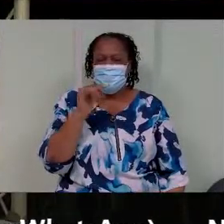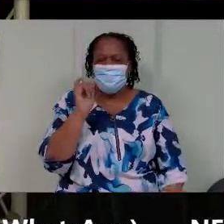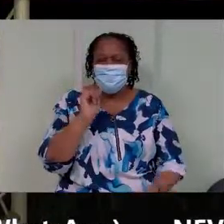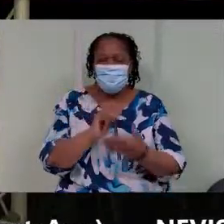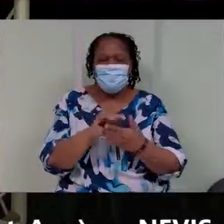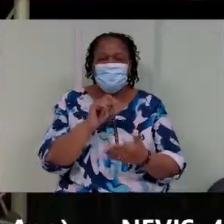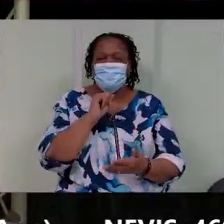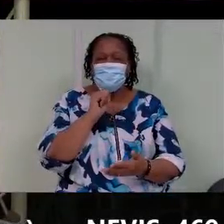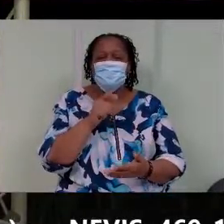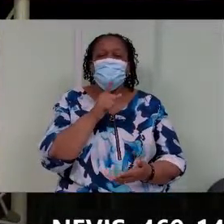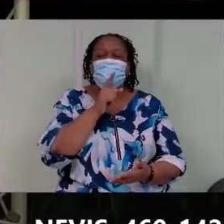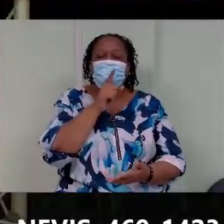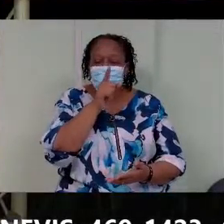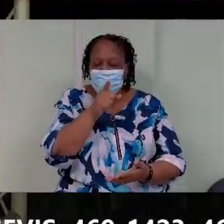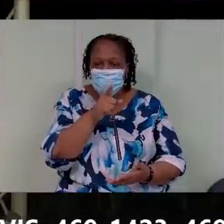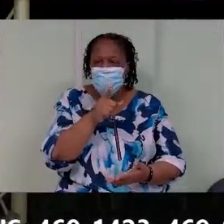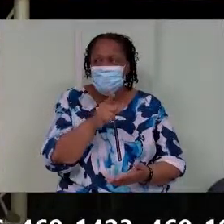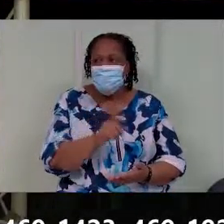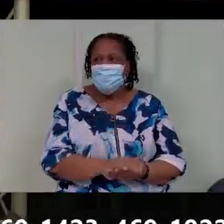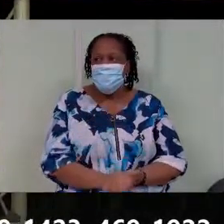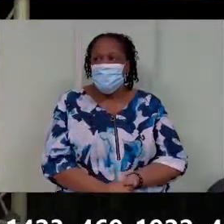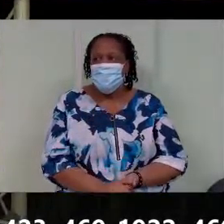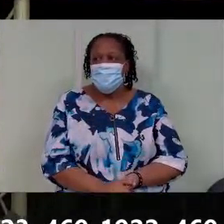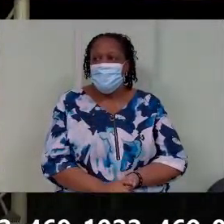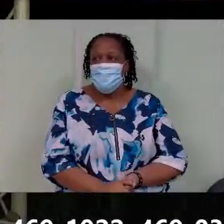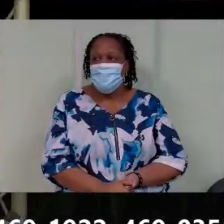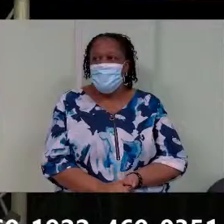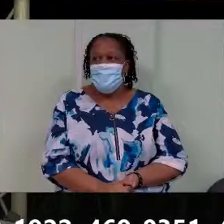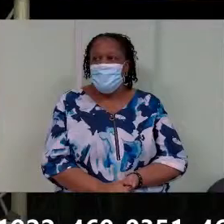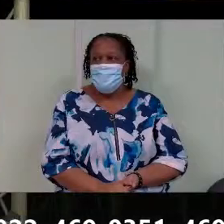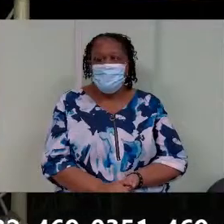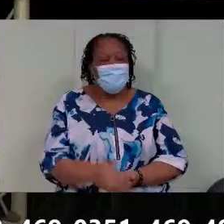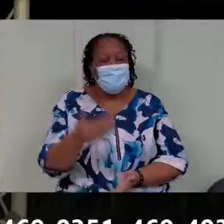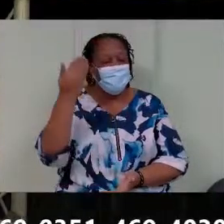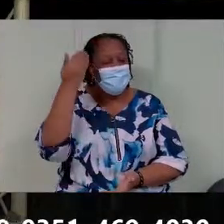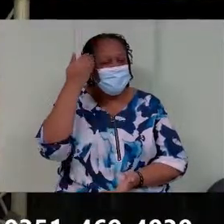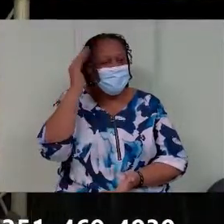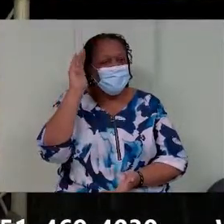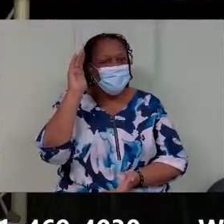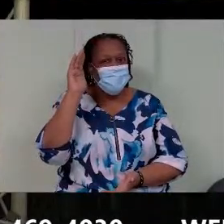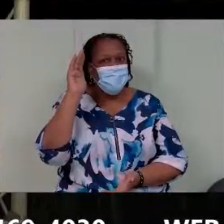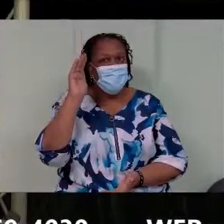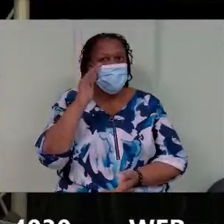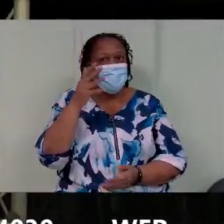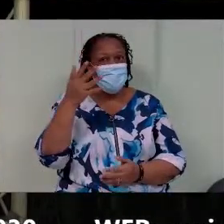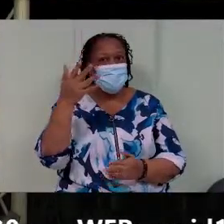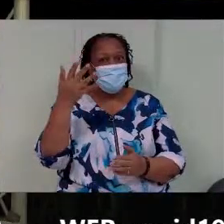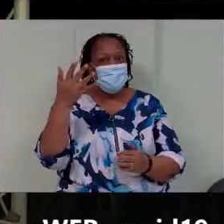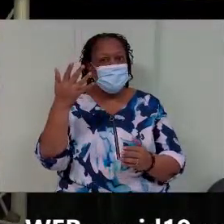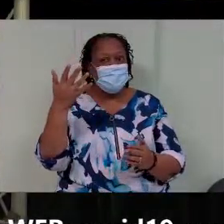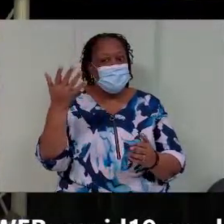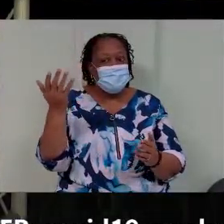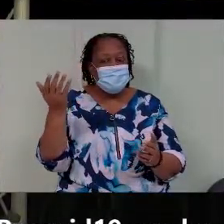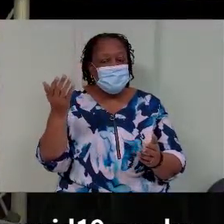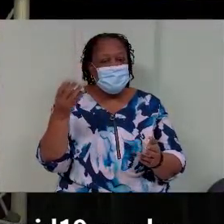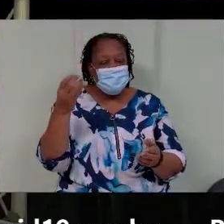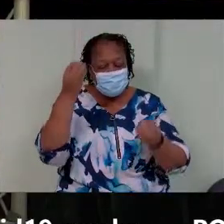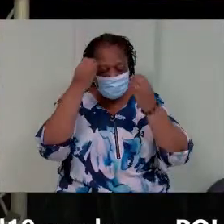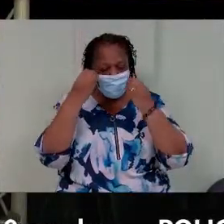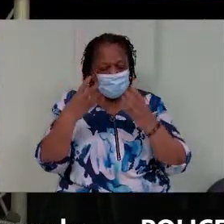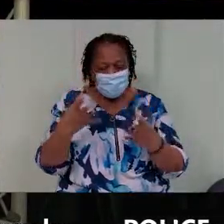And so what I can say right now categorically, I don't have any medical information to suggest that